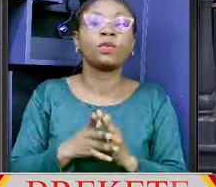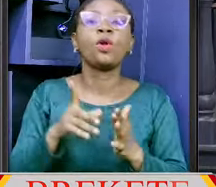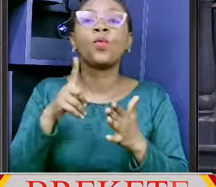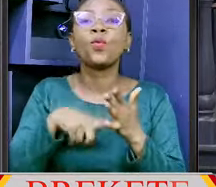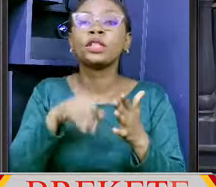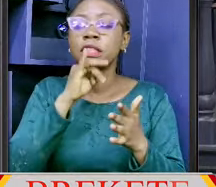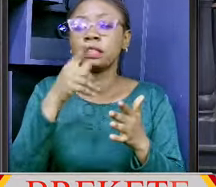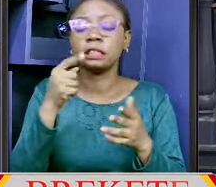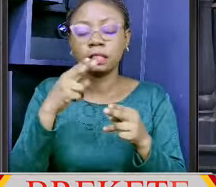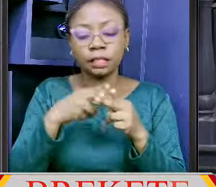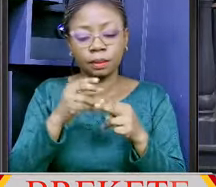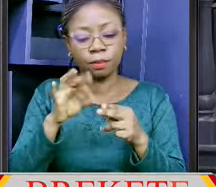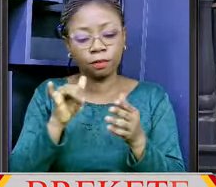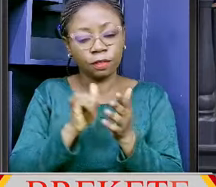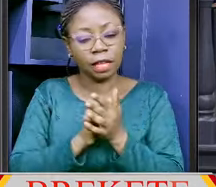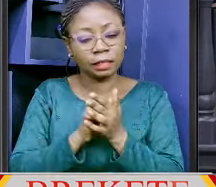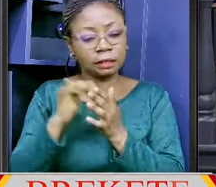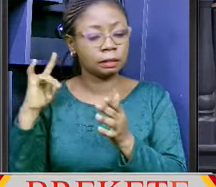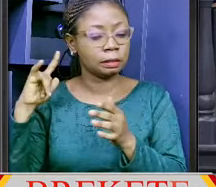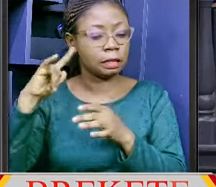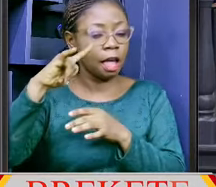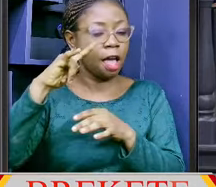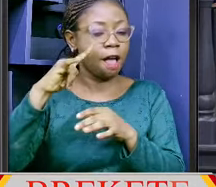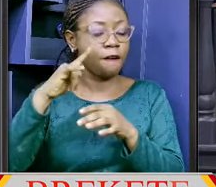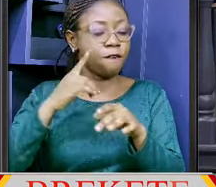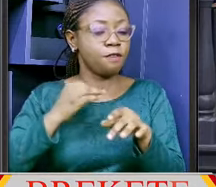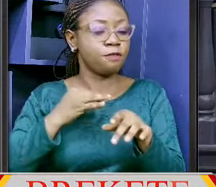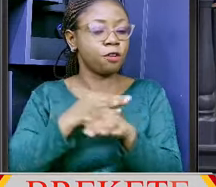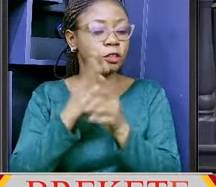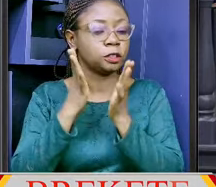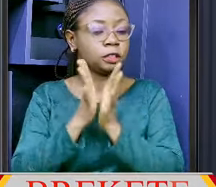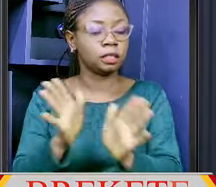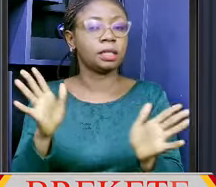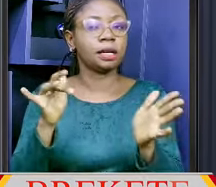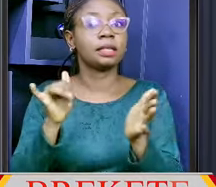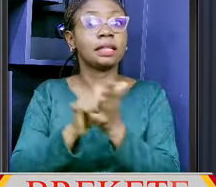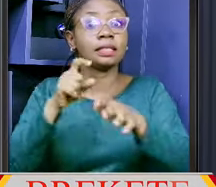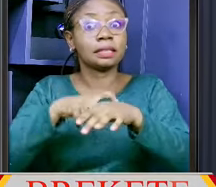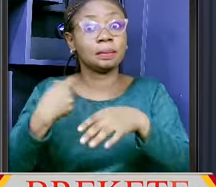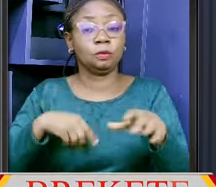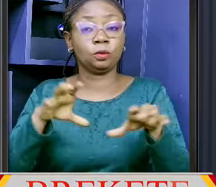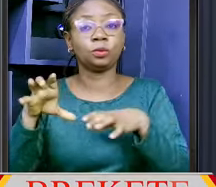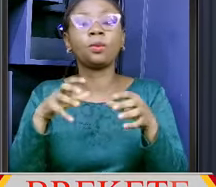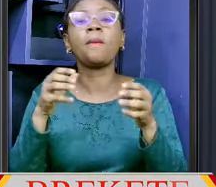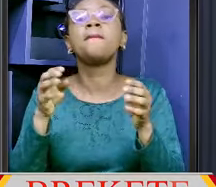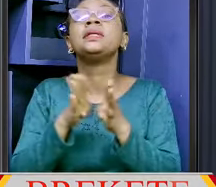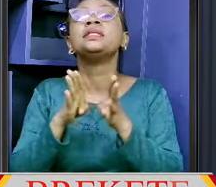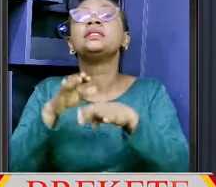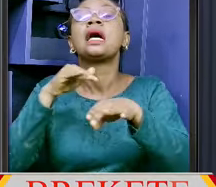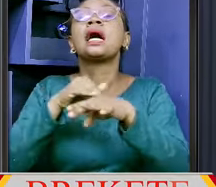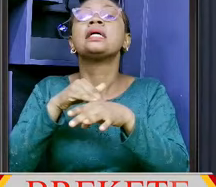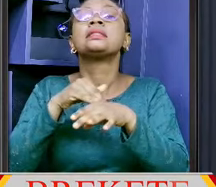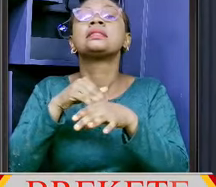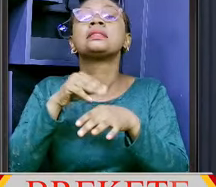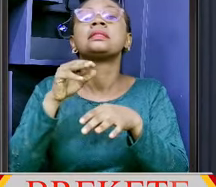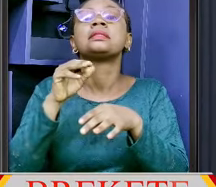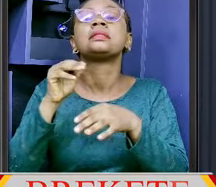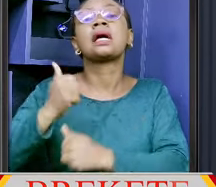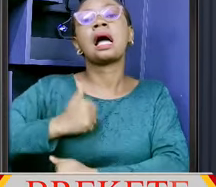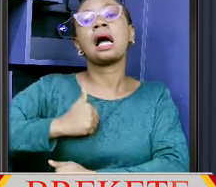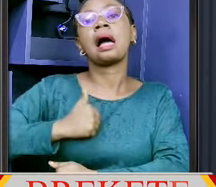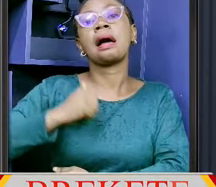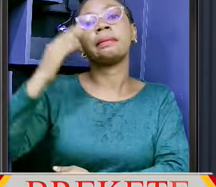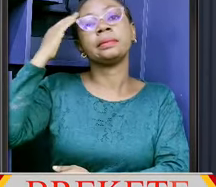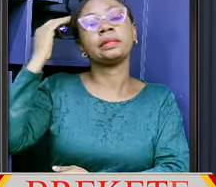Waiting be the name of that Air Force general. We talk say that day we do meeting for Air Force for Army headquarters. Yeah, Abi,